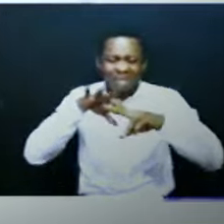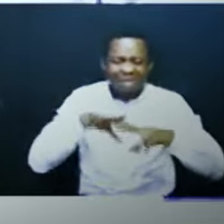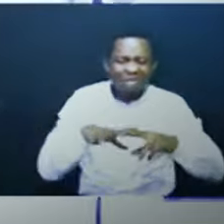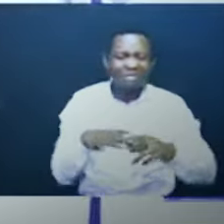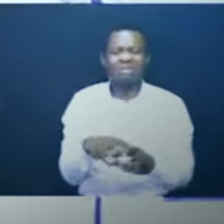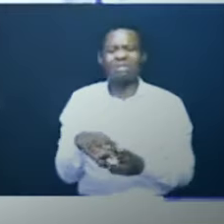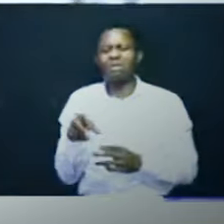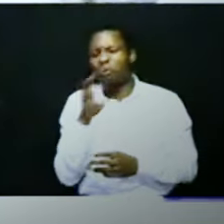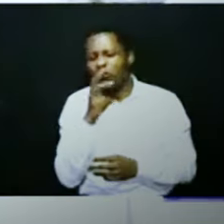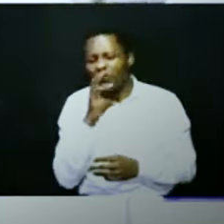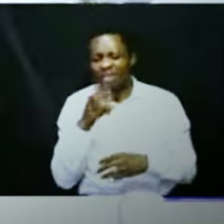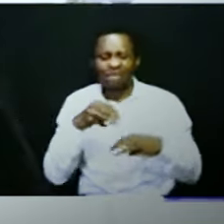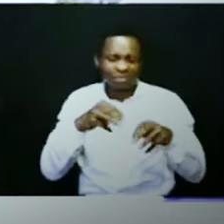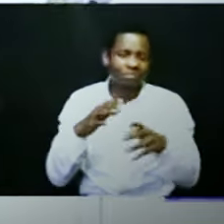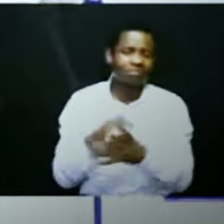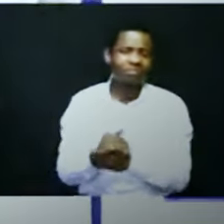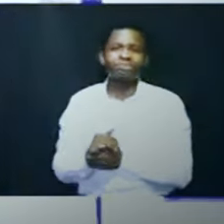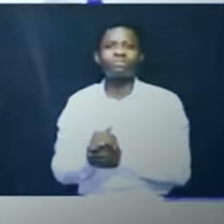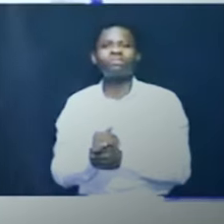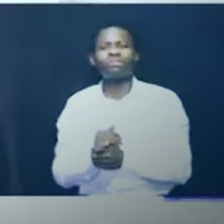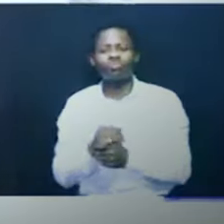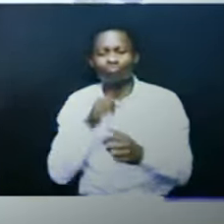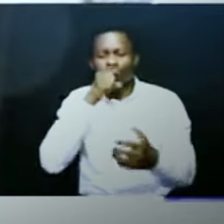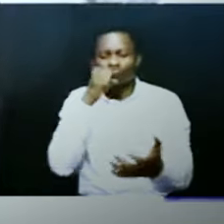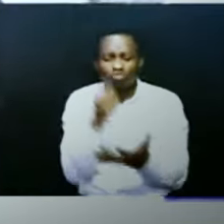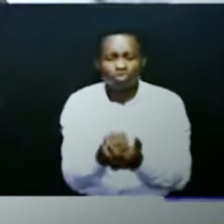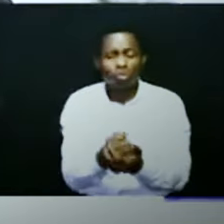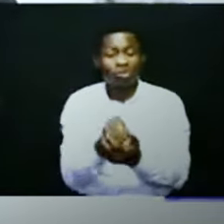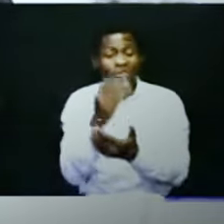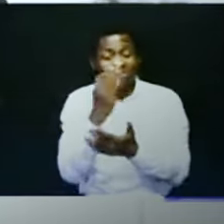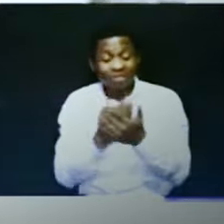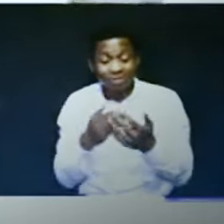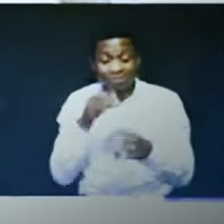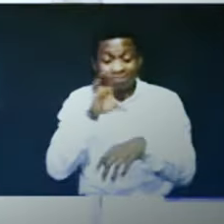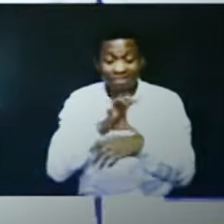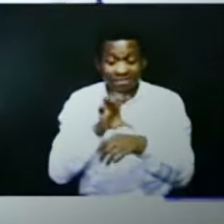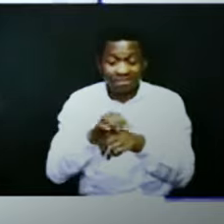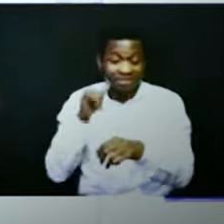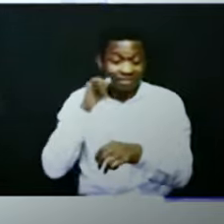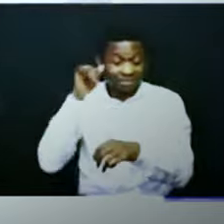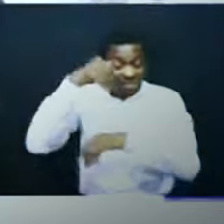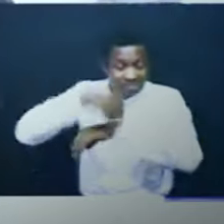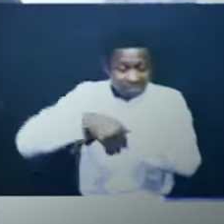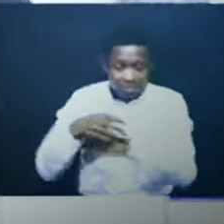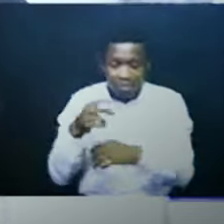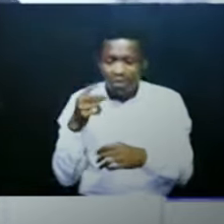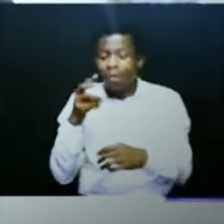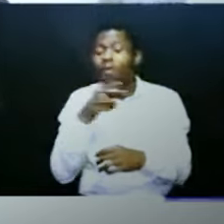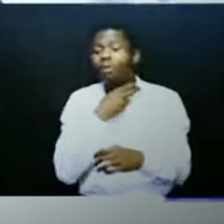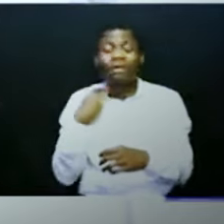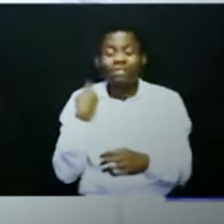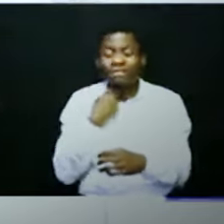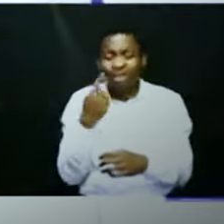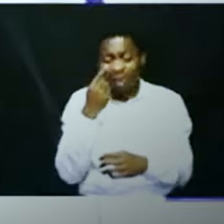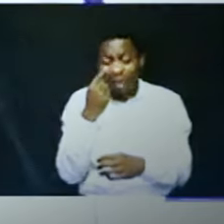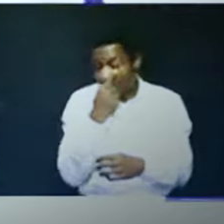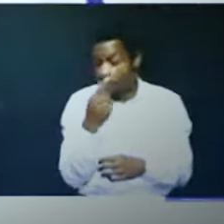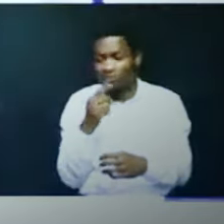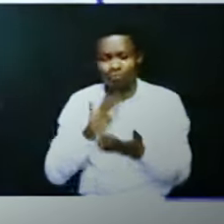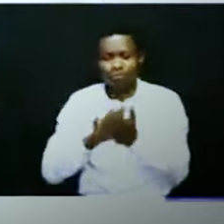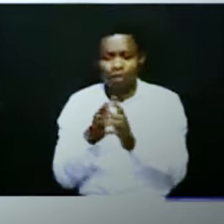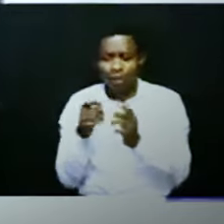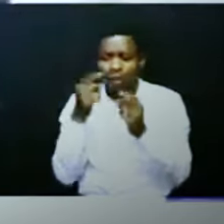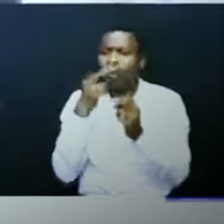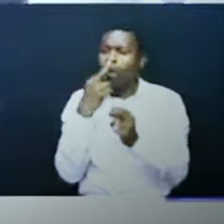sure last night in some churches people will be moving up and down. Pastor's eyes will be red and just throwing oil, and people